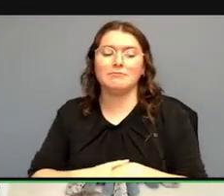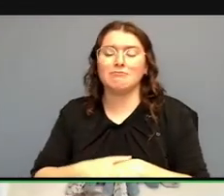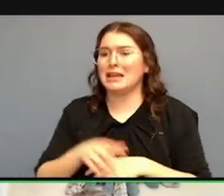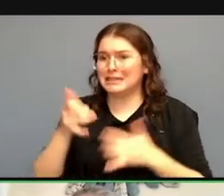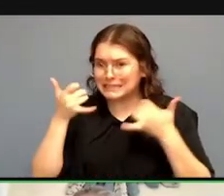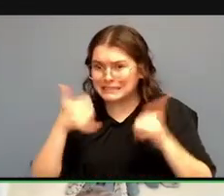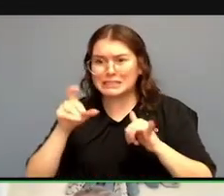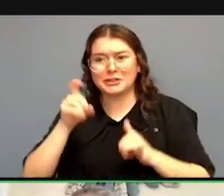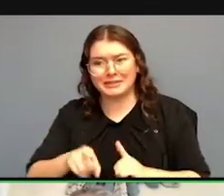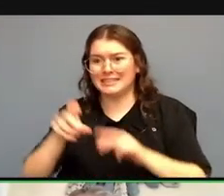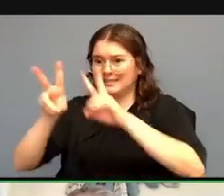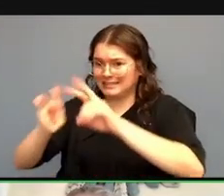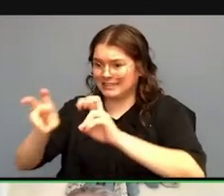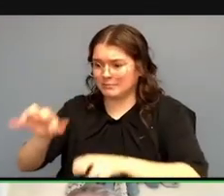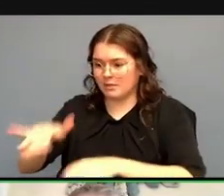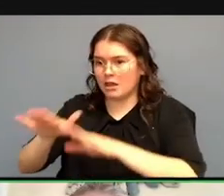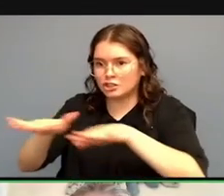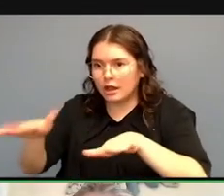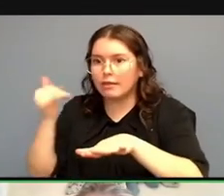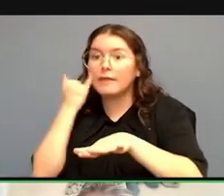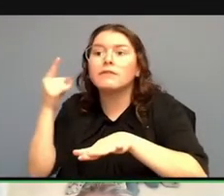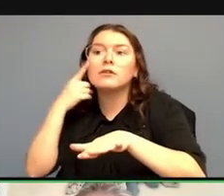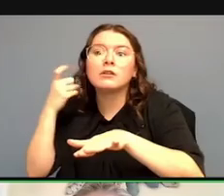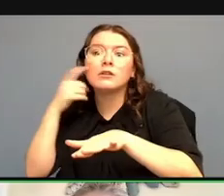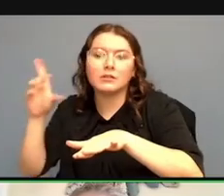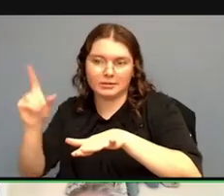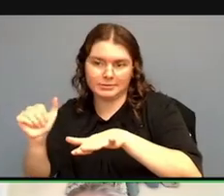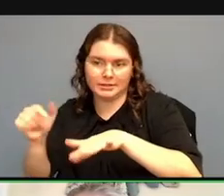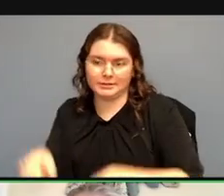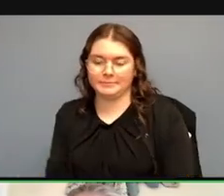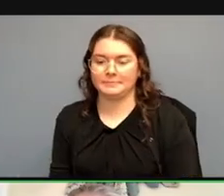child if there's a suspected disability.